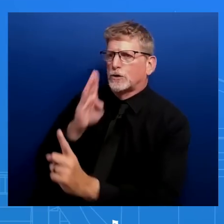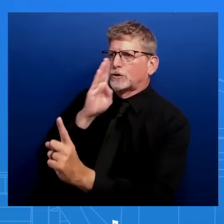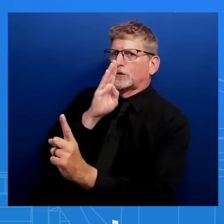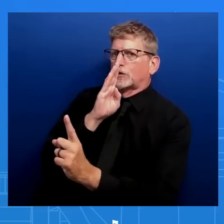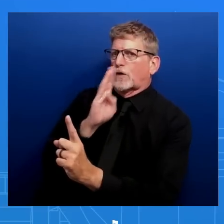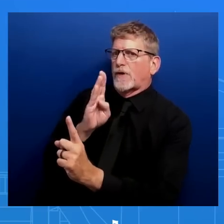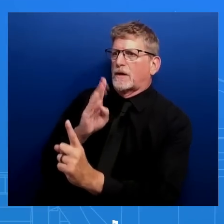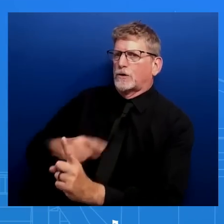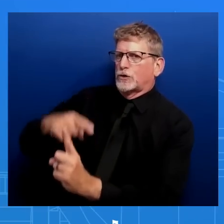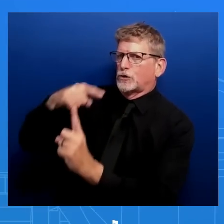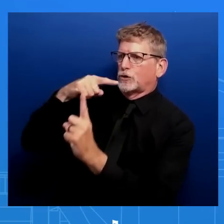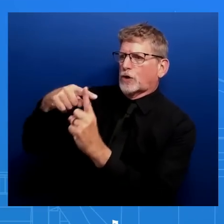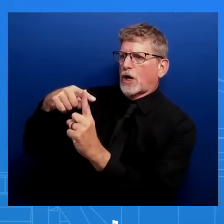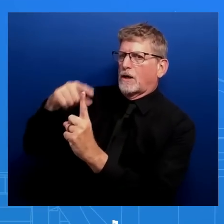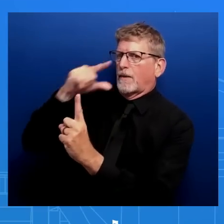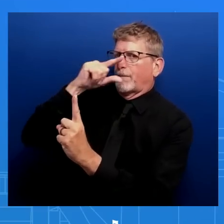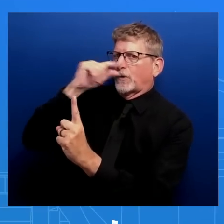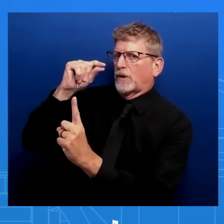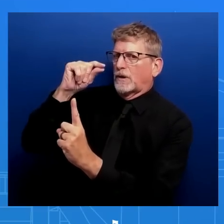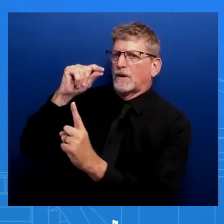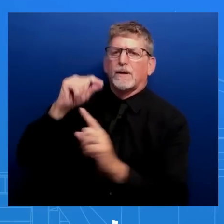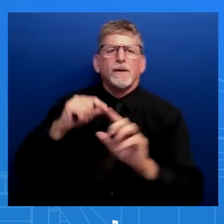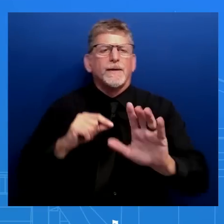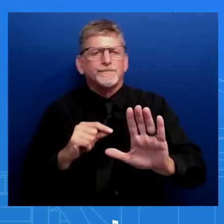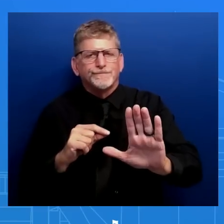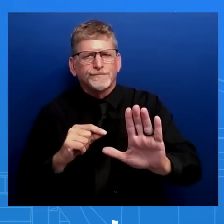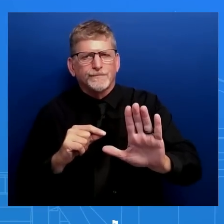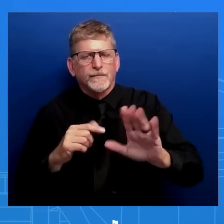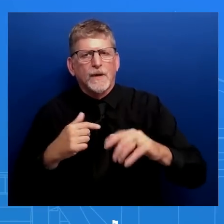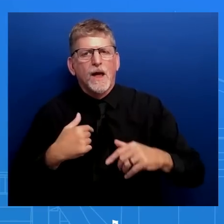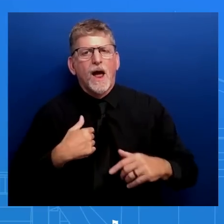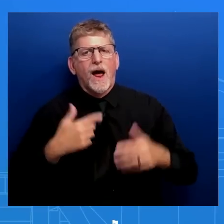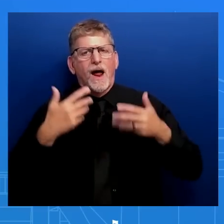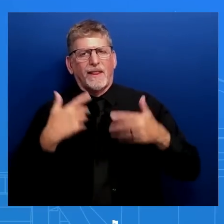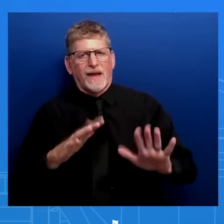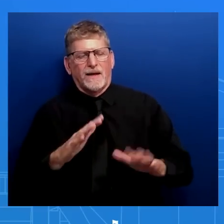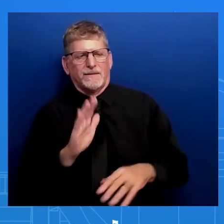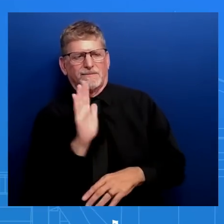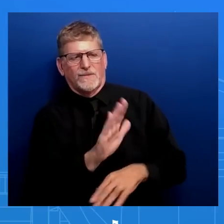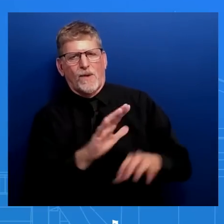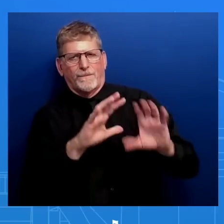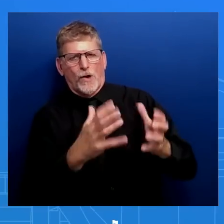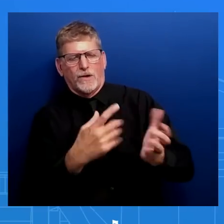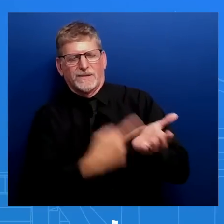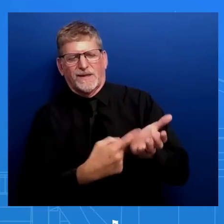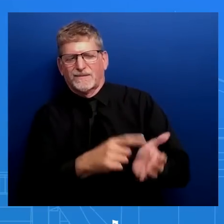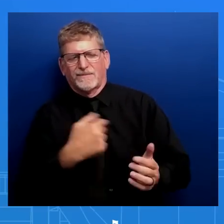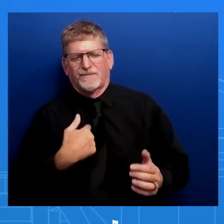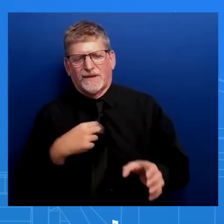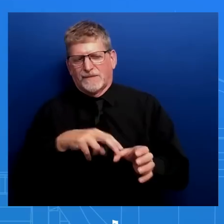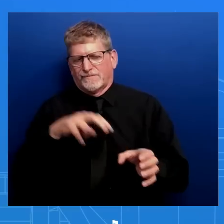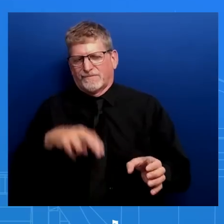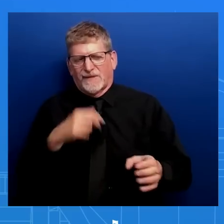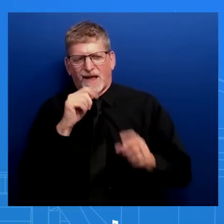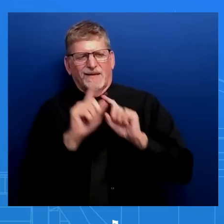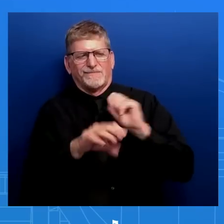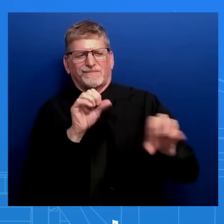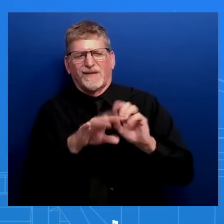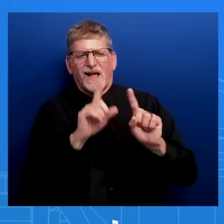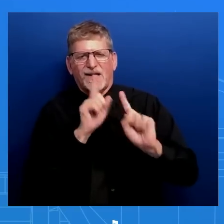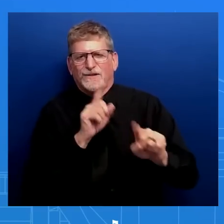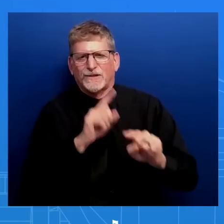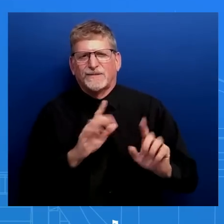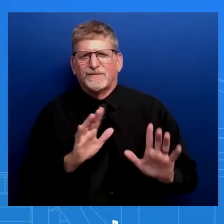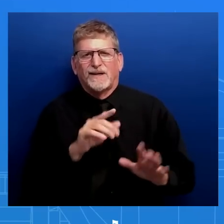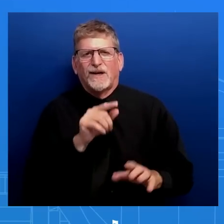let the parties speak for themselves here in terms of what transpired and what motivations there were for these actions. That's